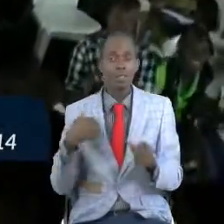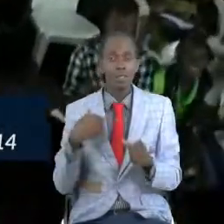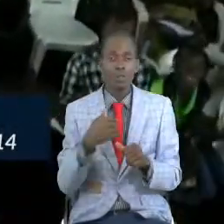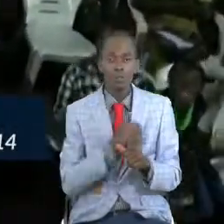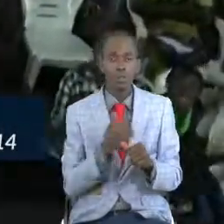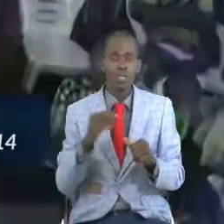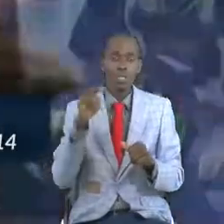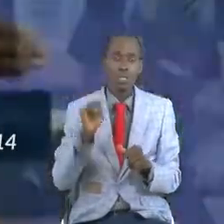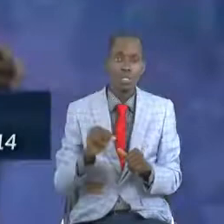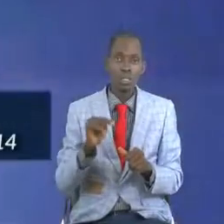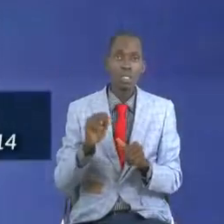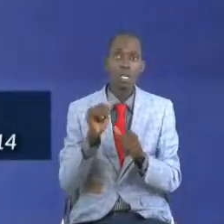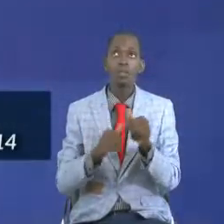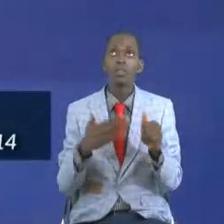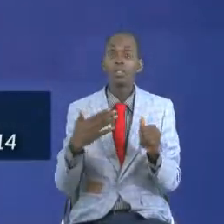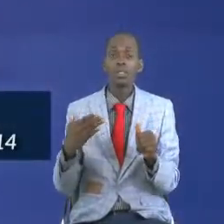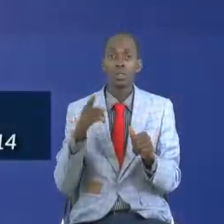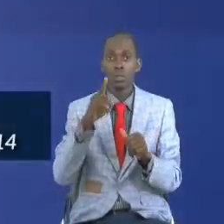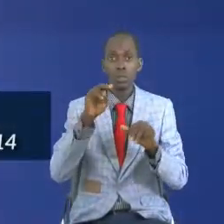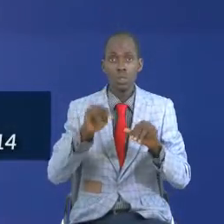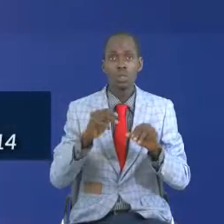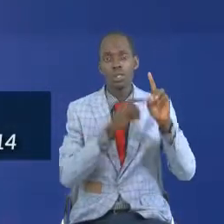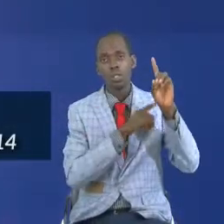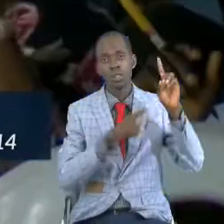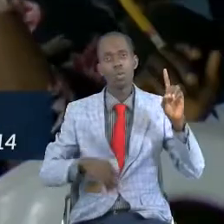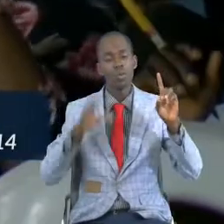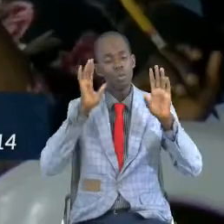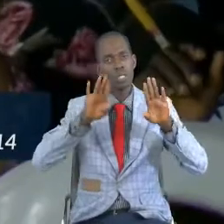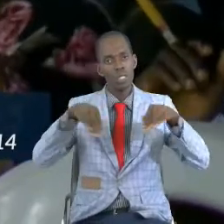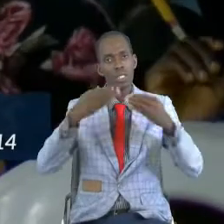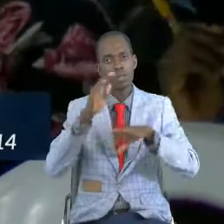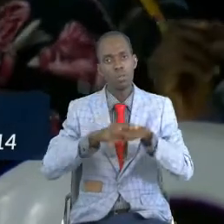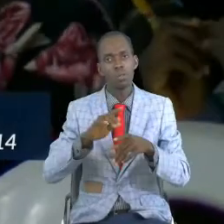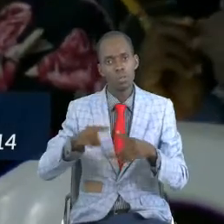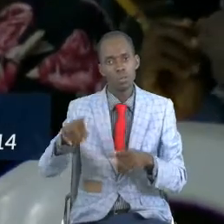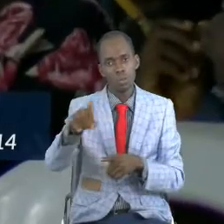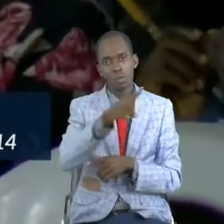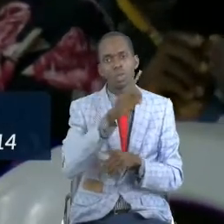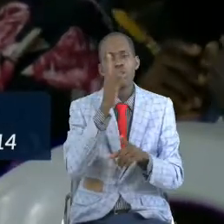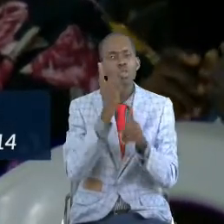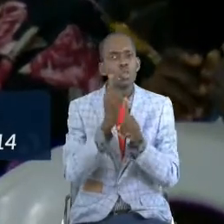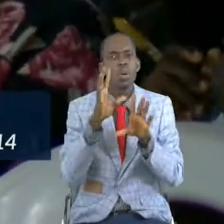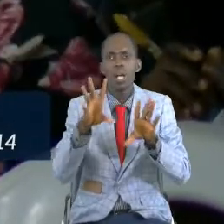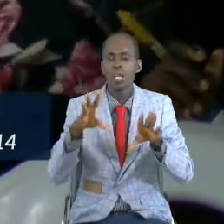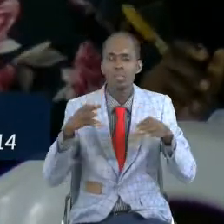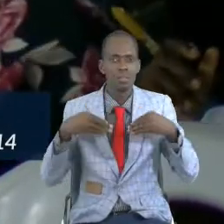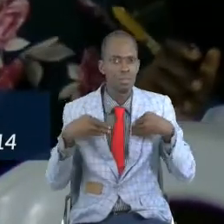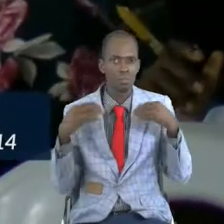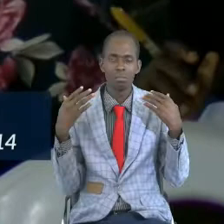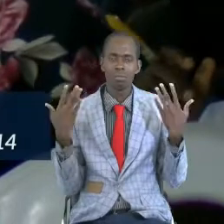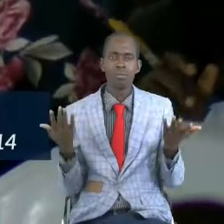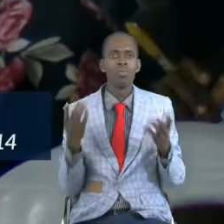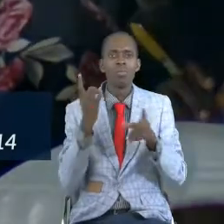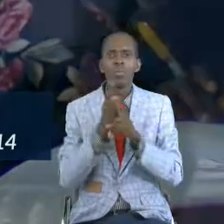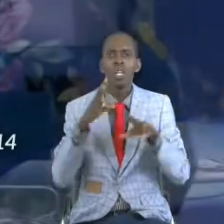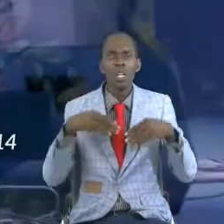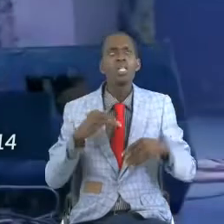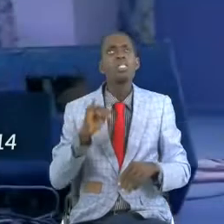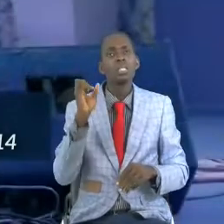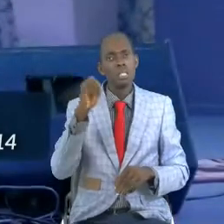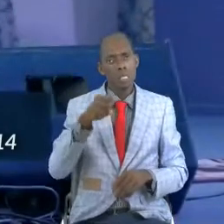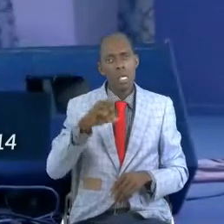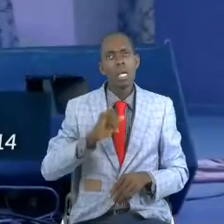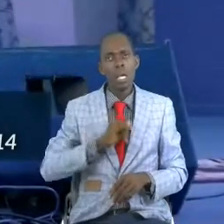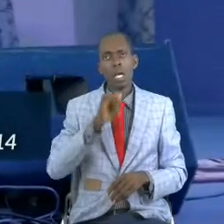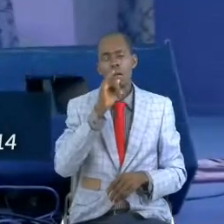need the lord is going to grant unto you just accept jose said i have been a fool i didn't